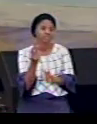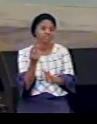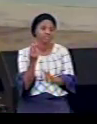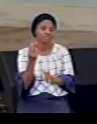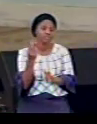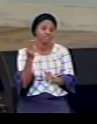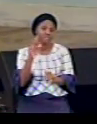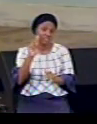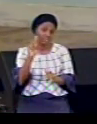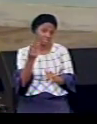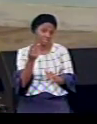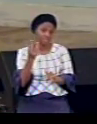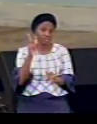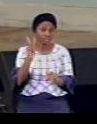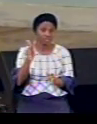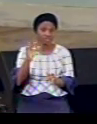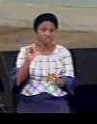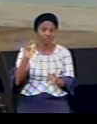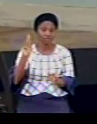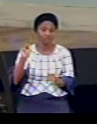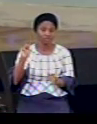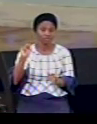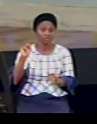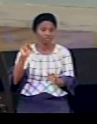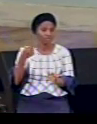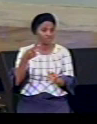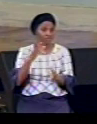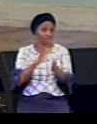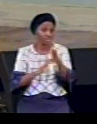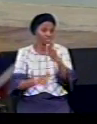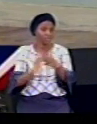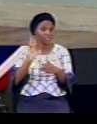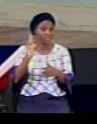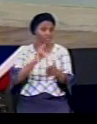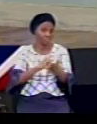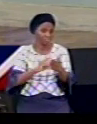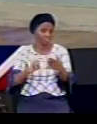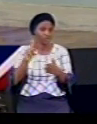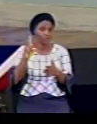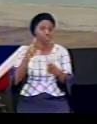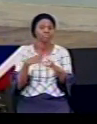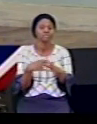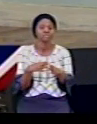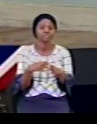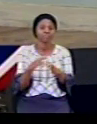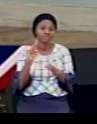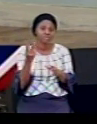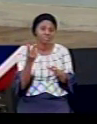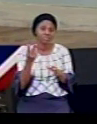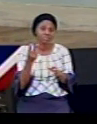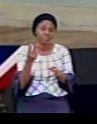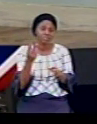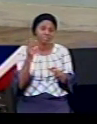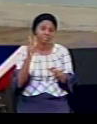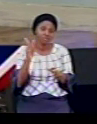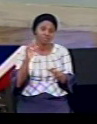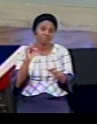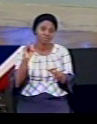chapter 7, verse 1. 2 Kings chapter